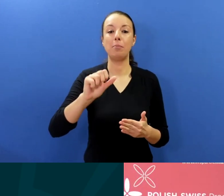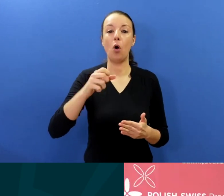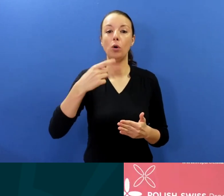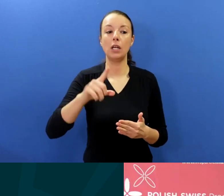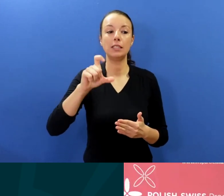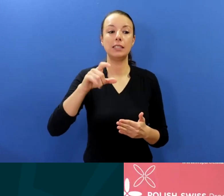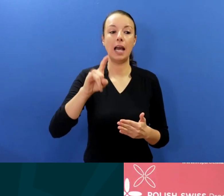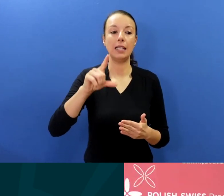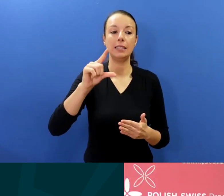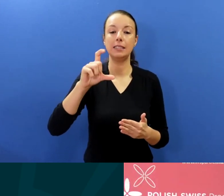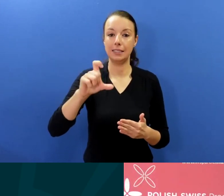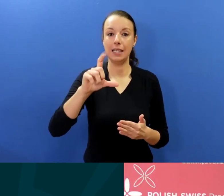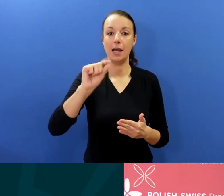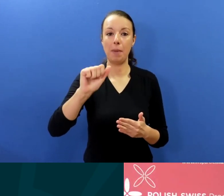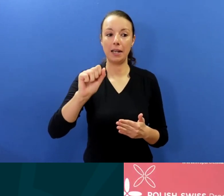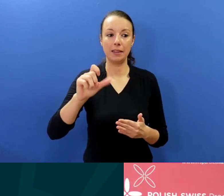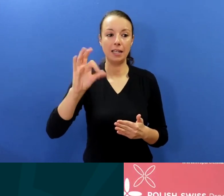you, Christian.